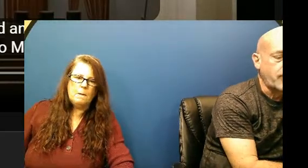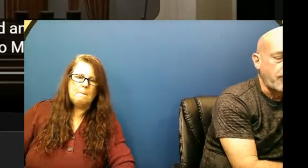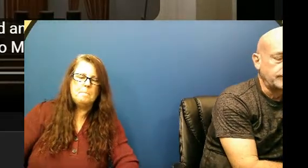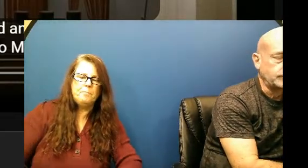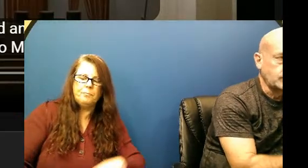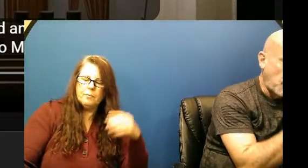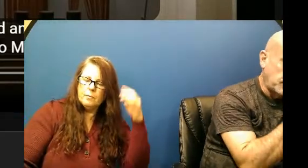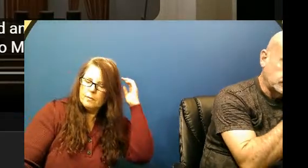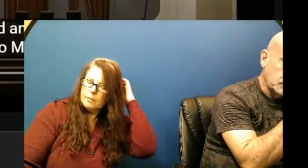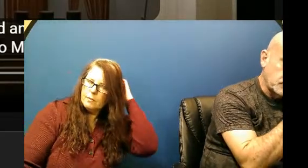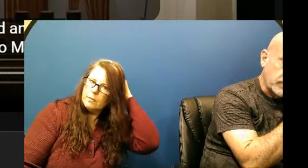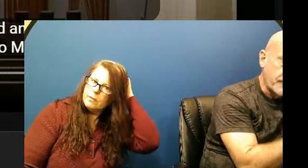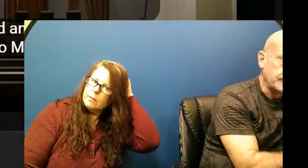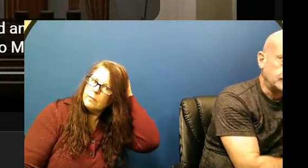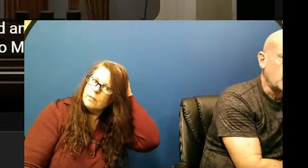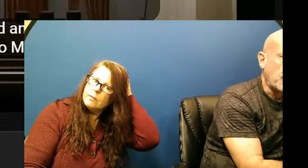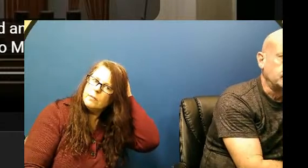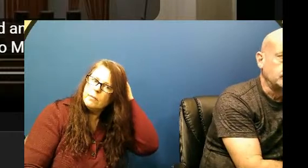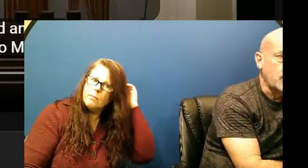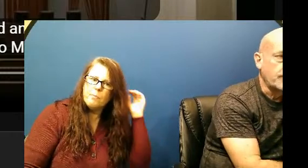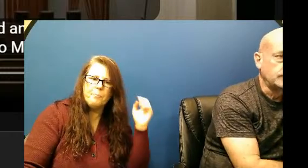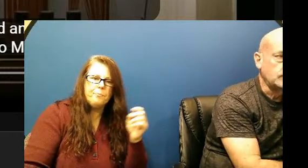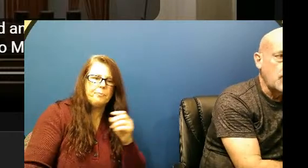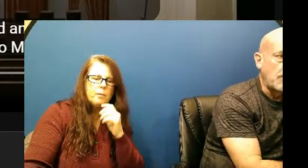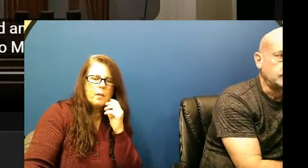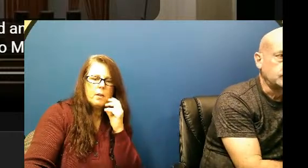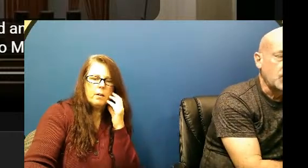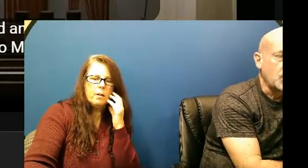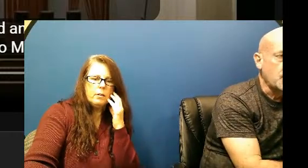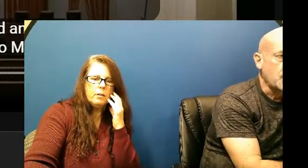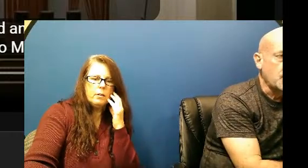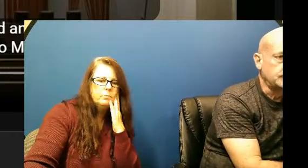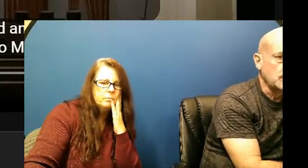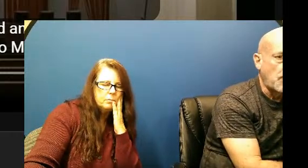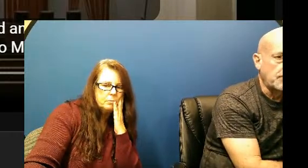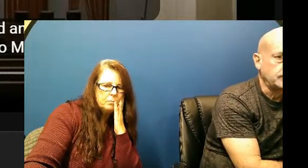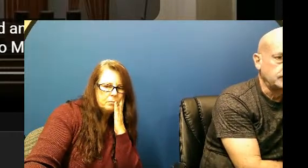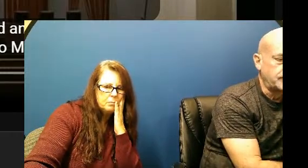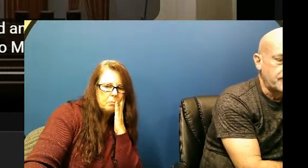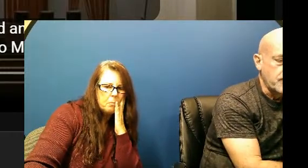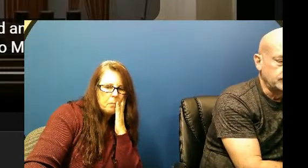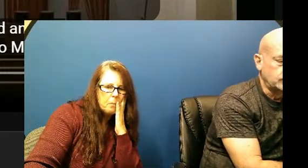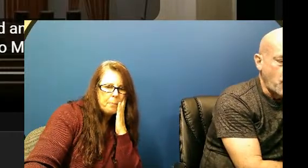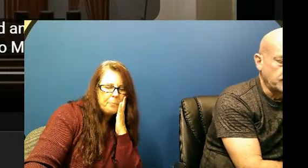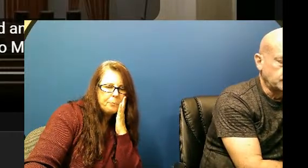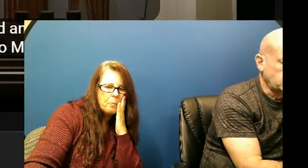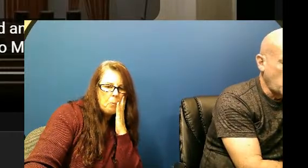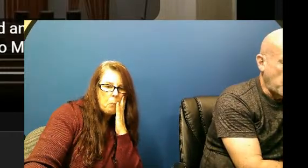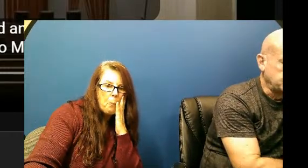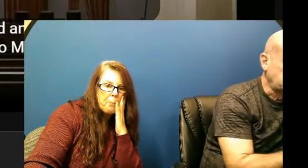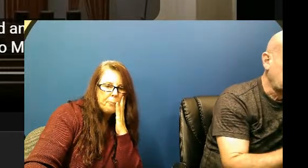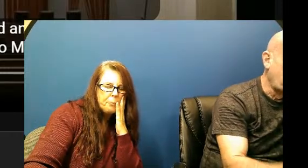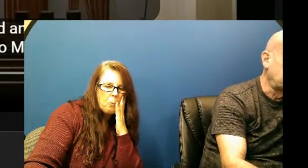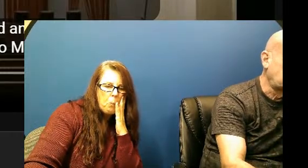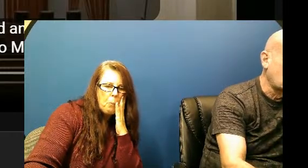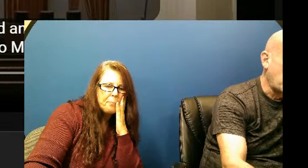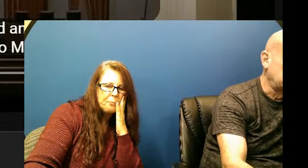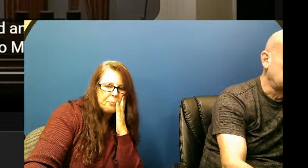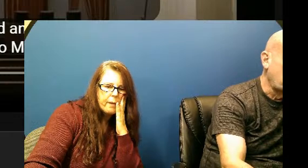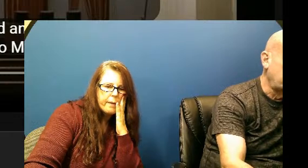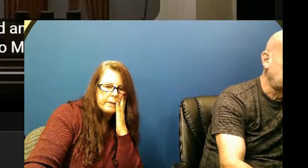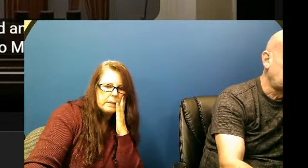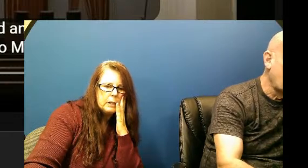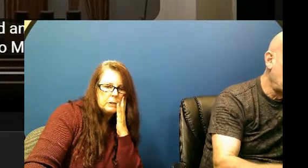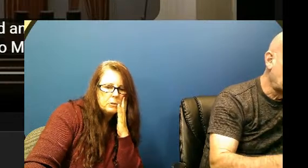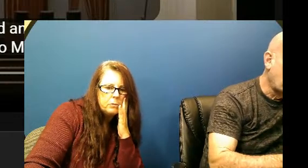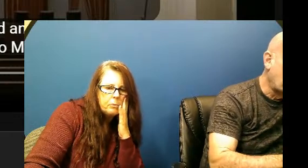the act based on the based simply on the permissible motive? And I think for the reasons Mr. Francisco said, and we lay out in our brief, that alone, the answer is